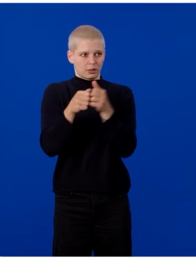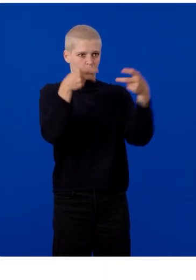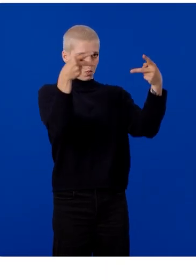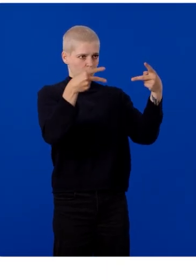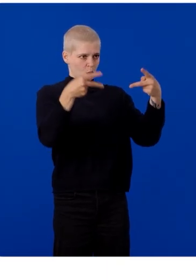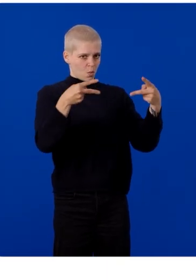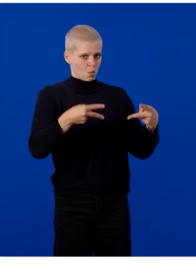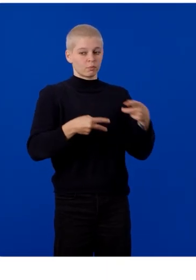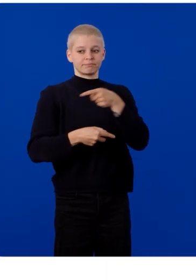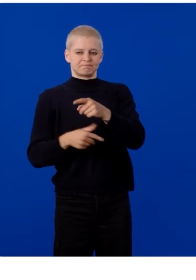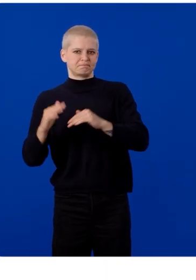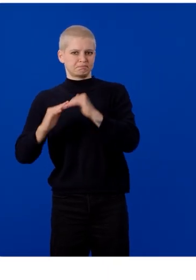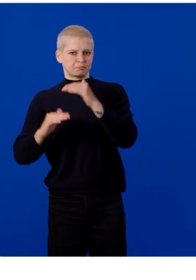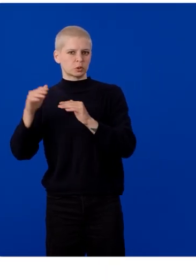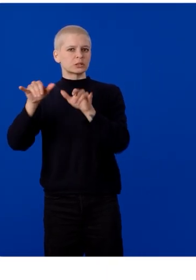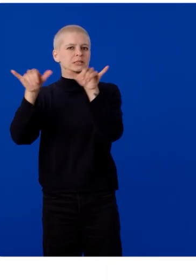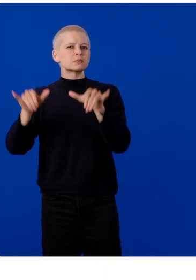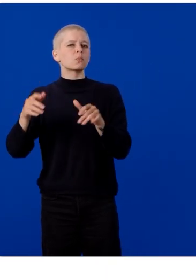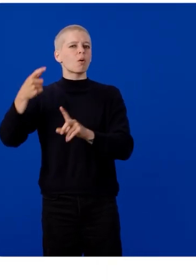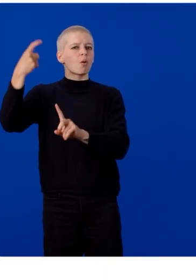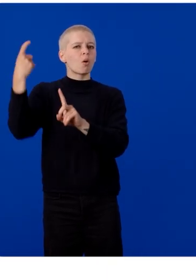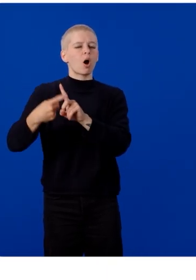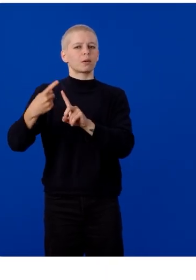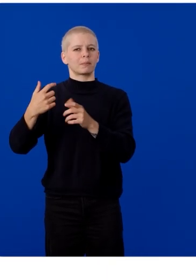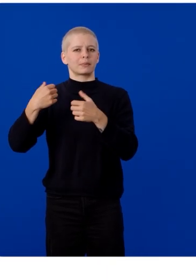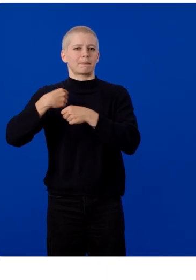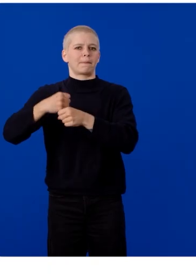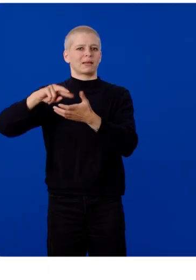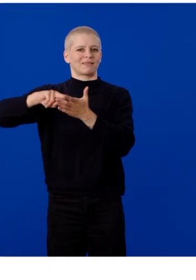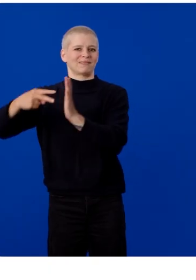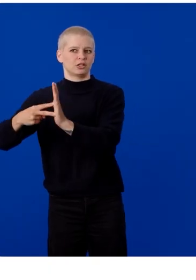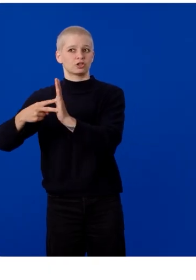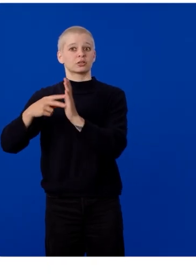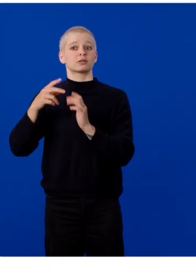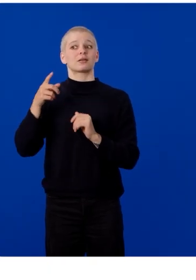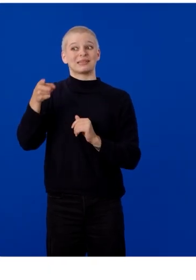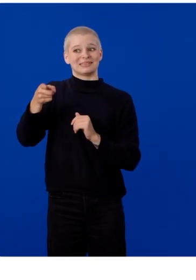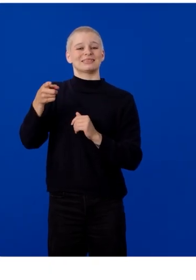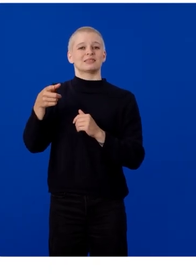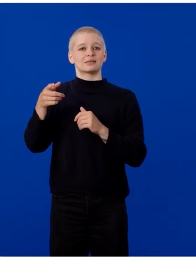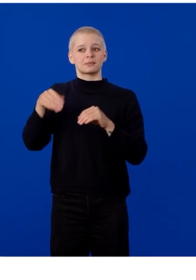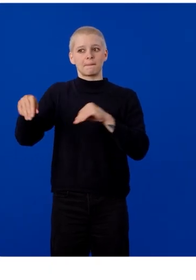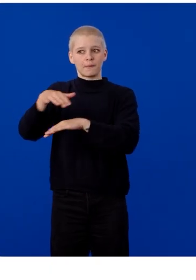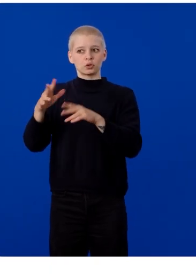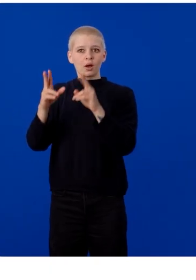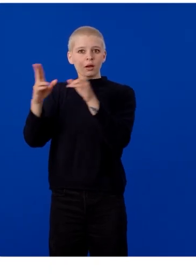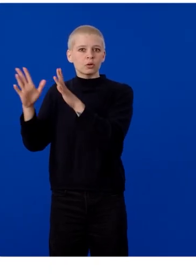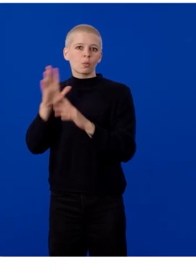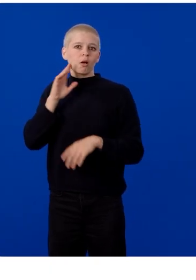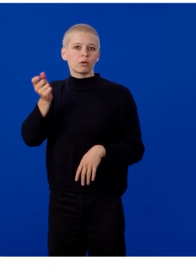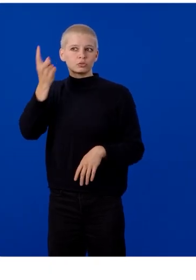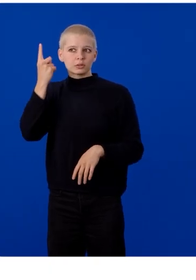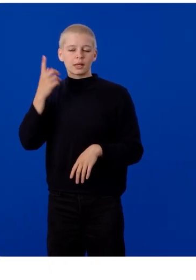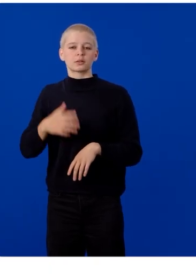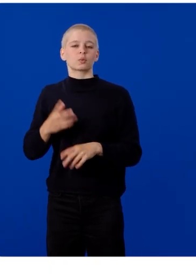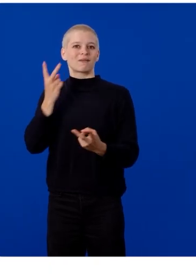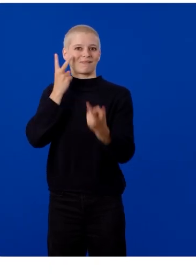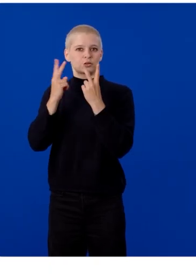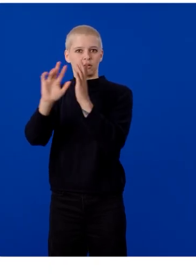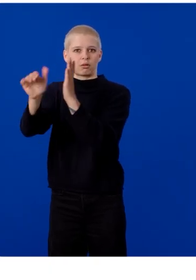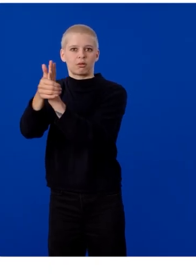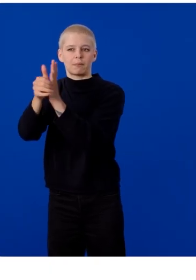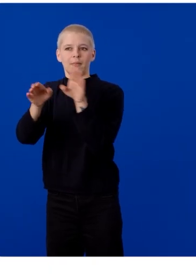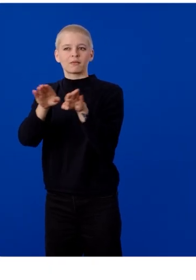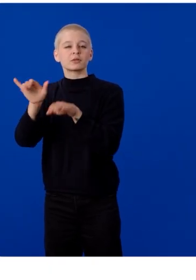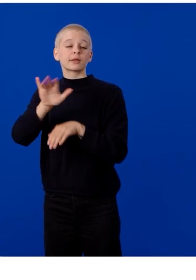system automatically generates definitions that the spatial editor understands. So you can visually attach behaviors like